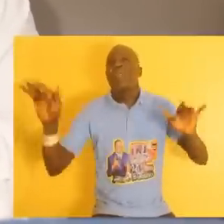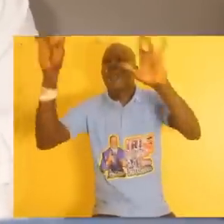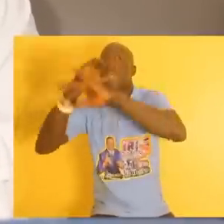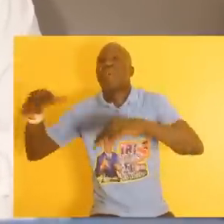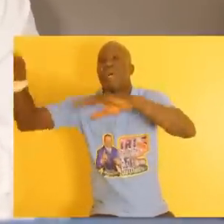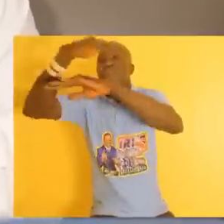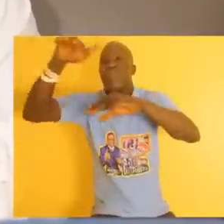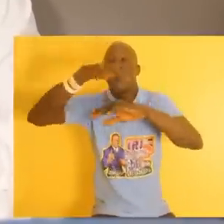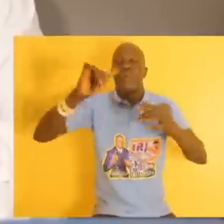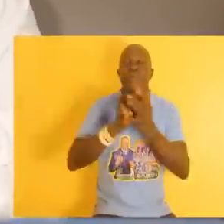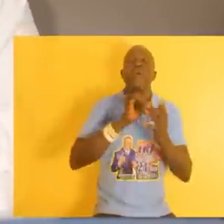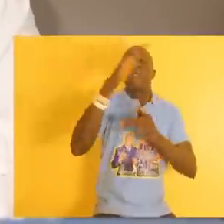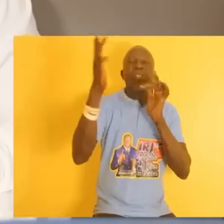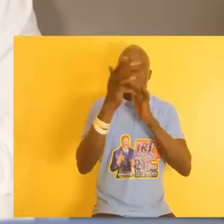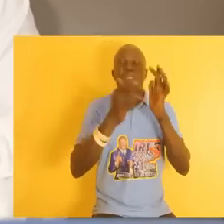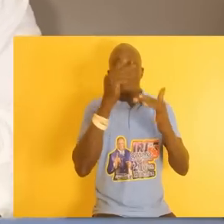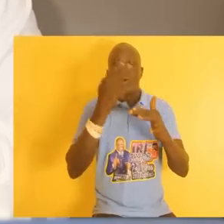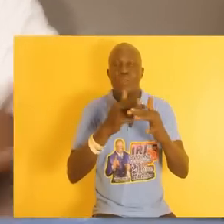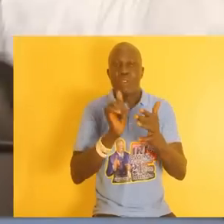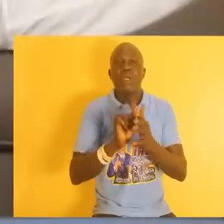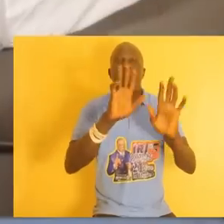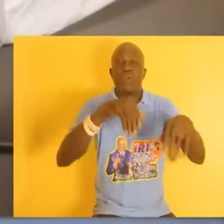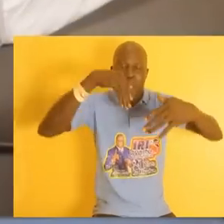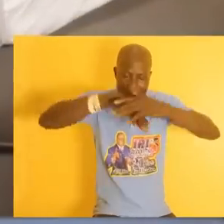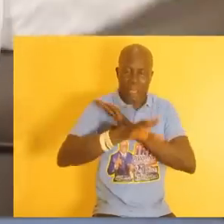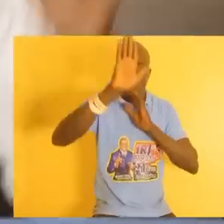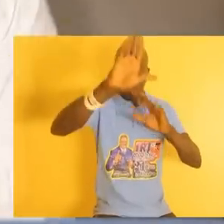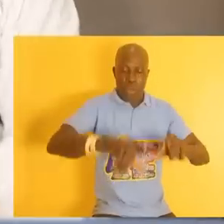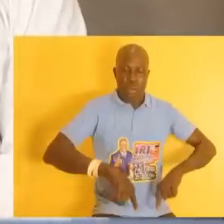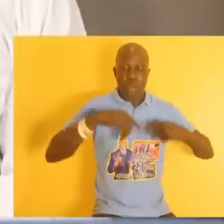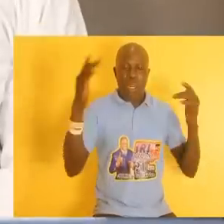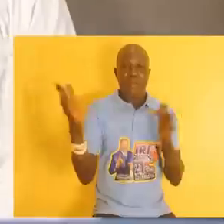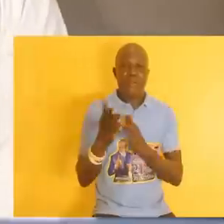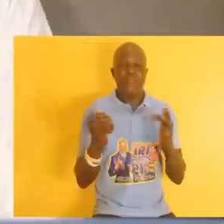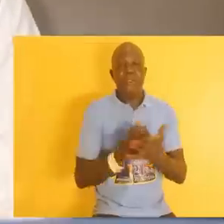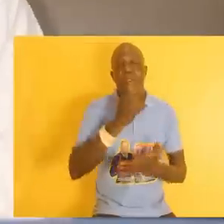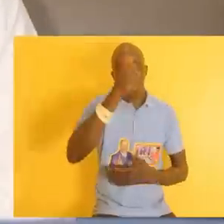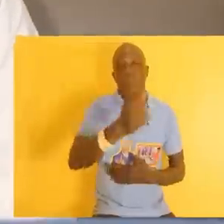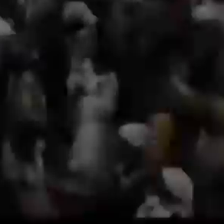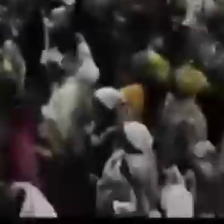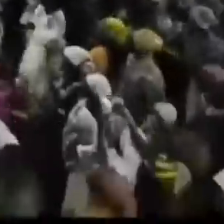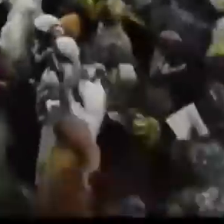okay, wow. Mercy from above. Lord, yes. In the name of Jesus, come to your life. Oh, yeah, watch it, be your